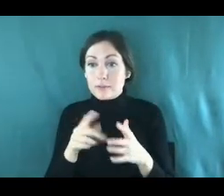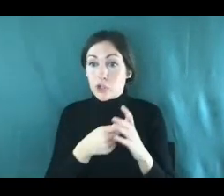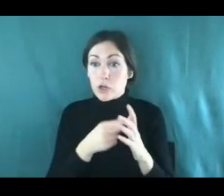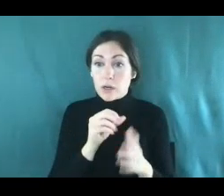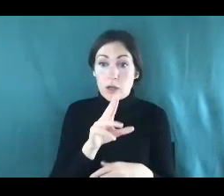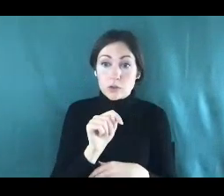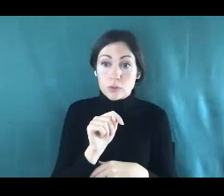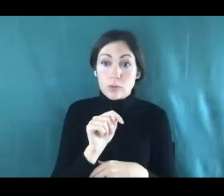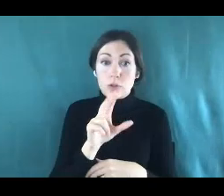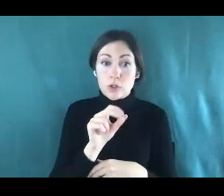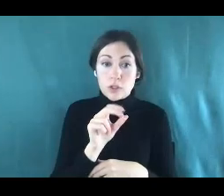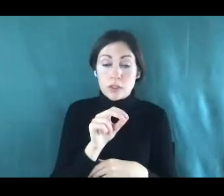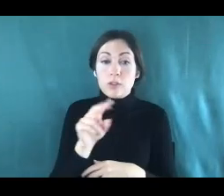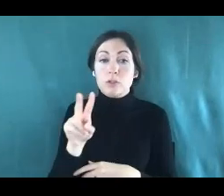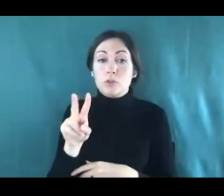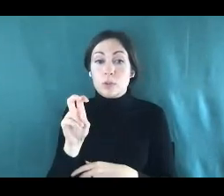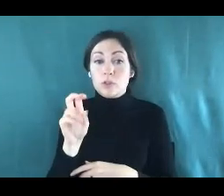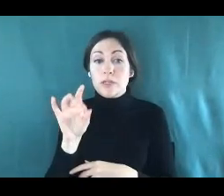of